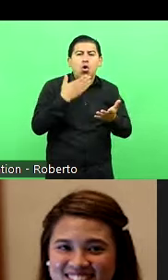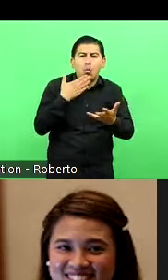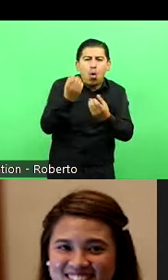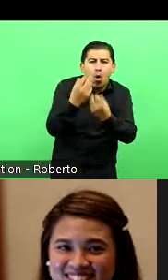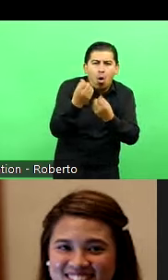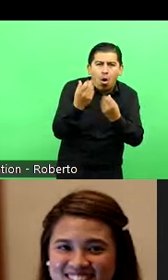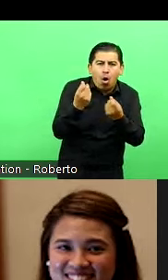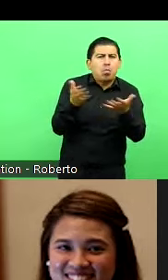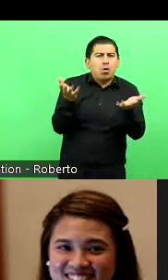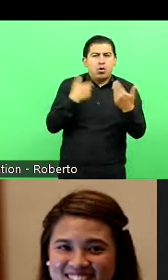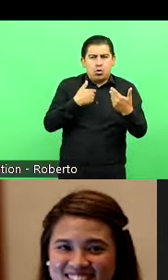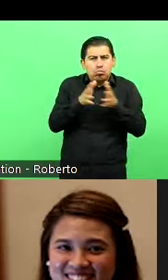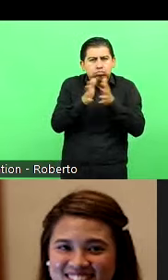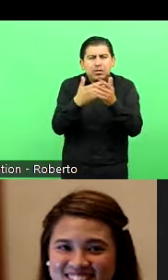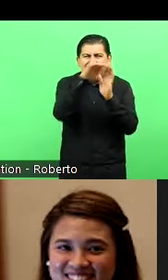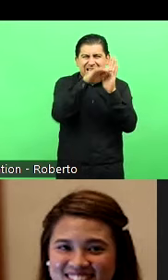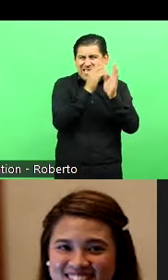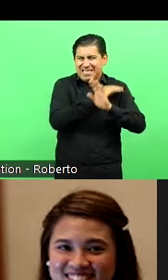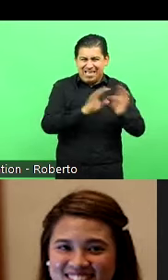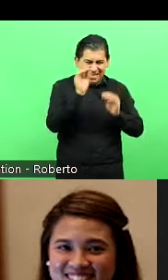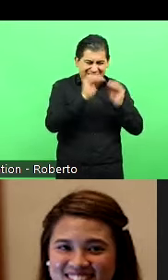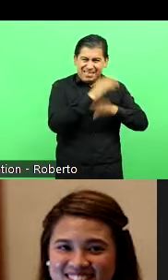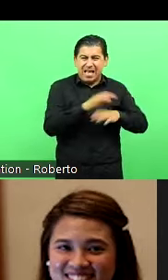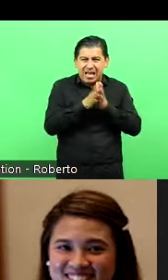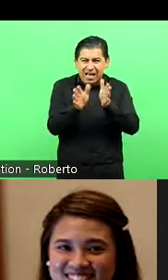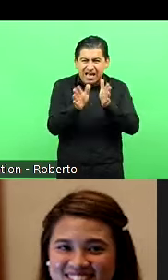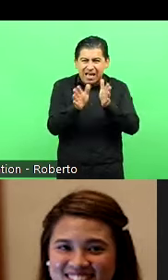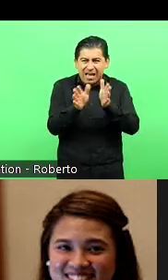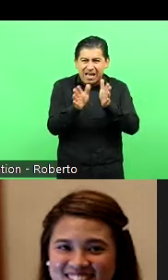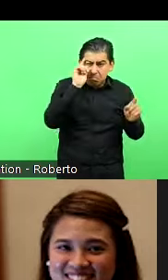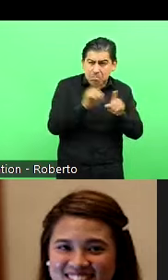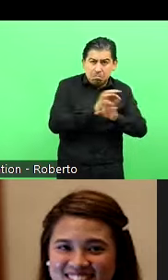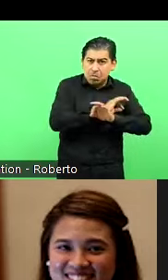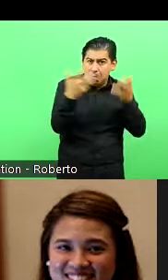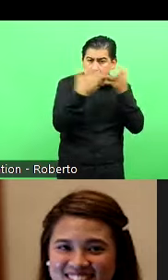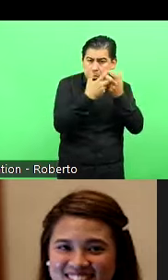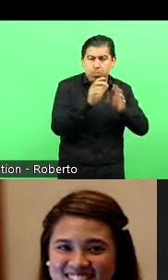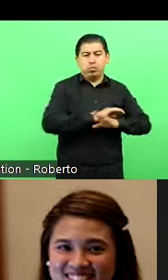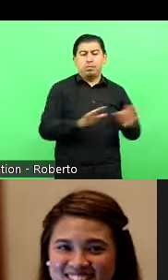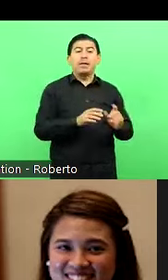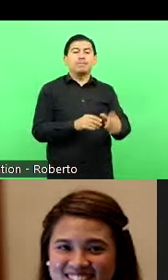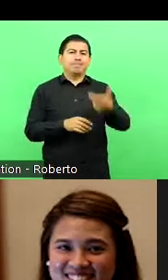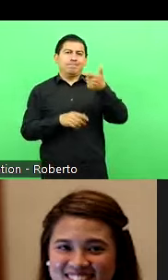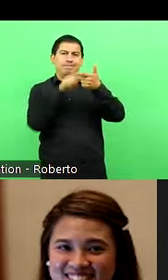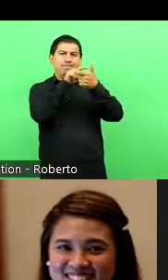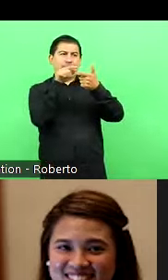of the scorecard in 2023, we are also able to increase our investments. As you've seen earlier, one of